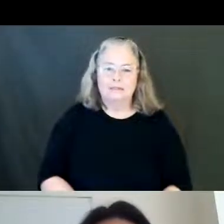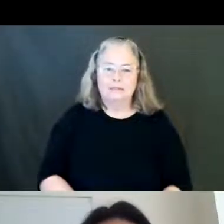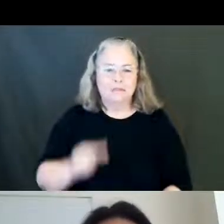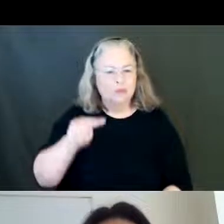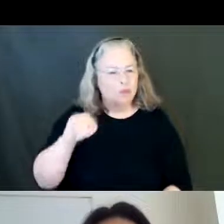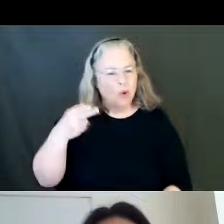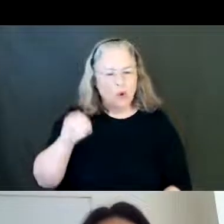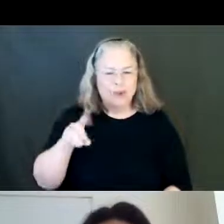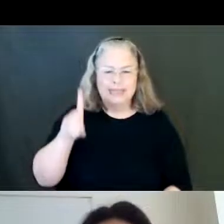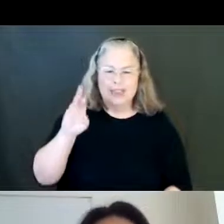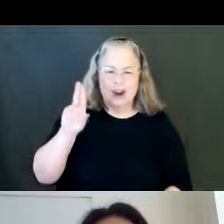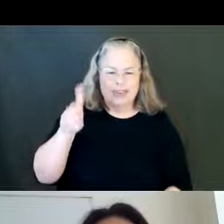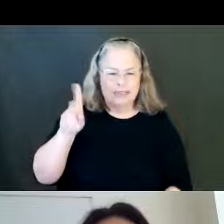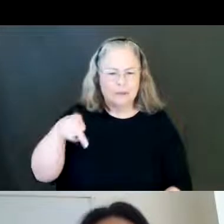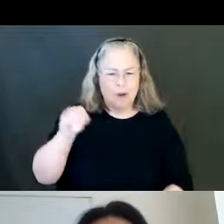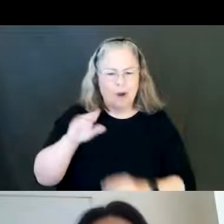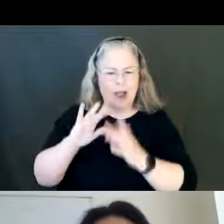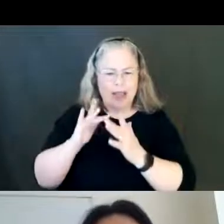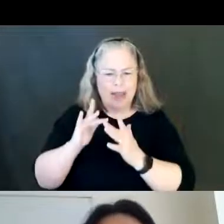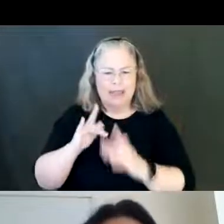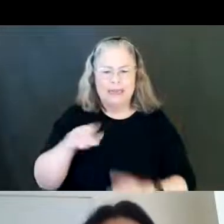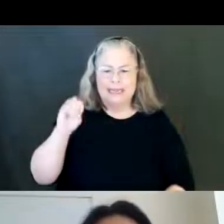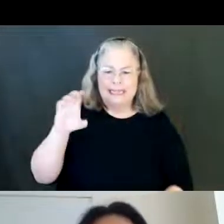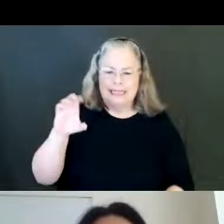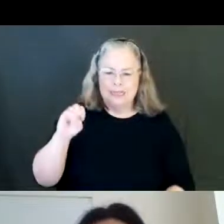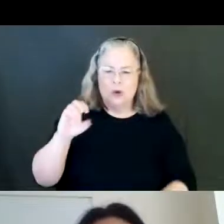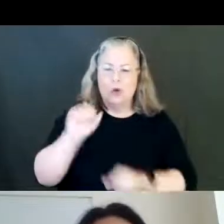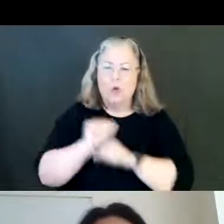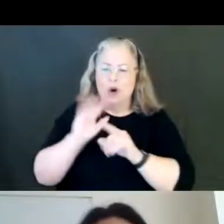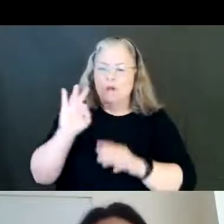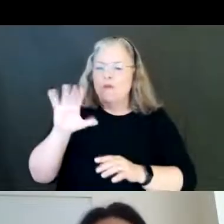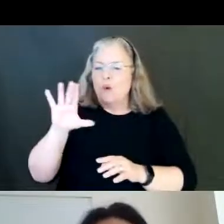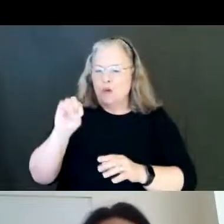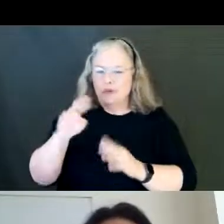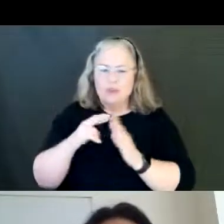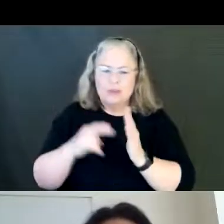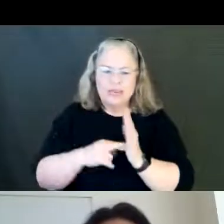NoHo, DRDP online, ECE workforce registry, case management,